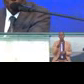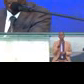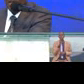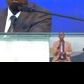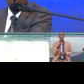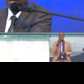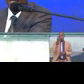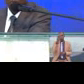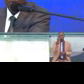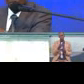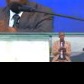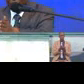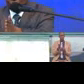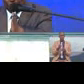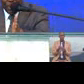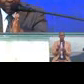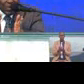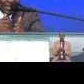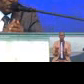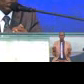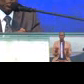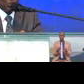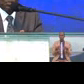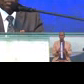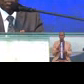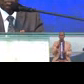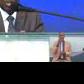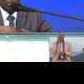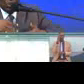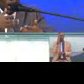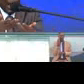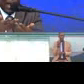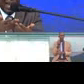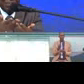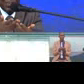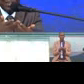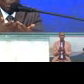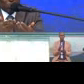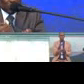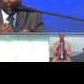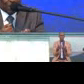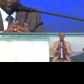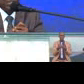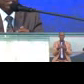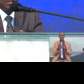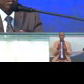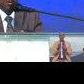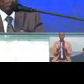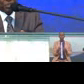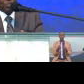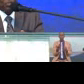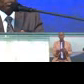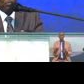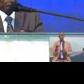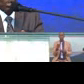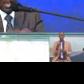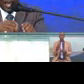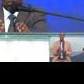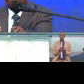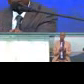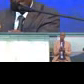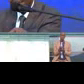you know that truth in the same way, you experience the truth. You have the